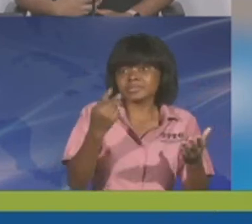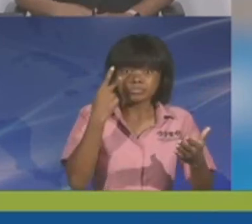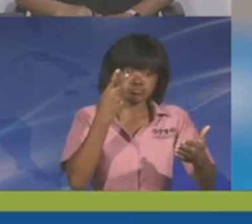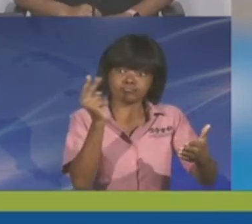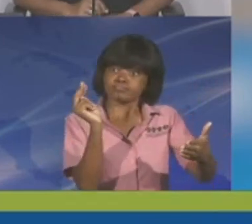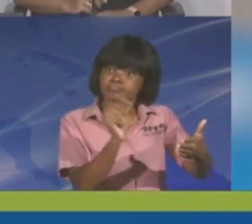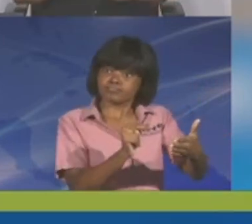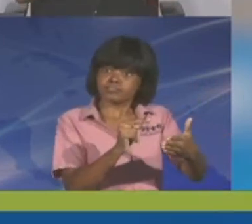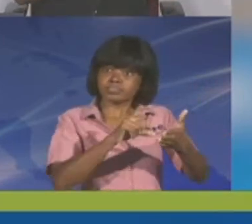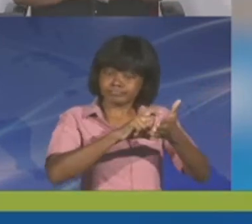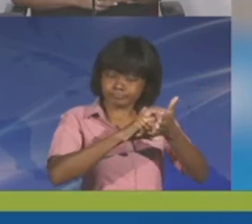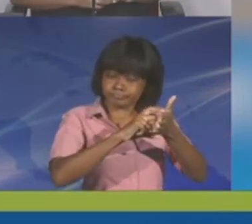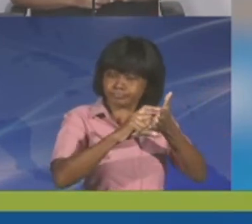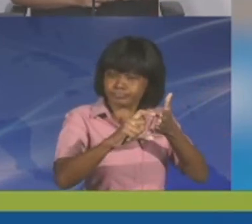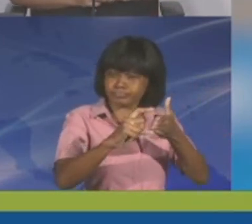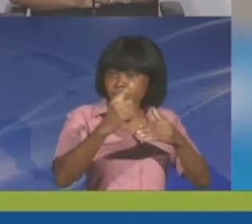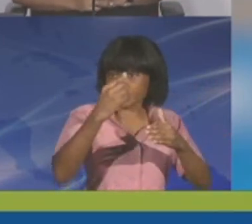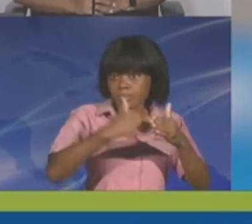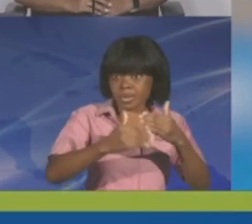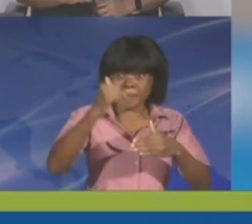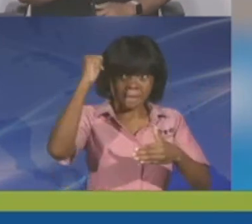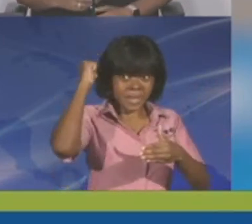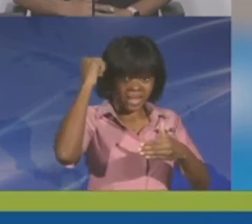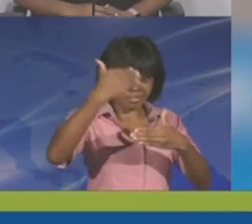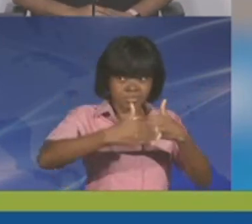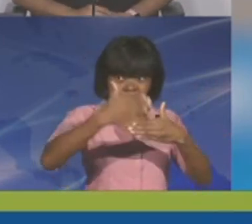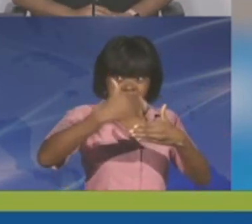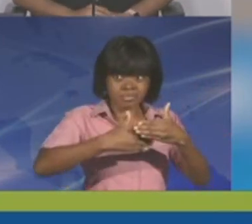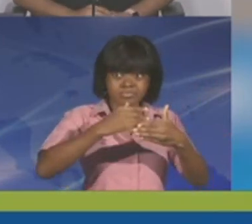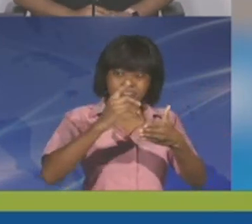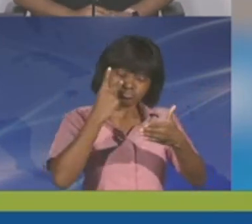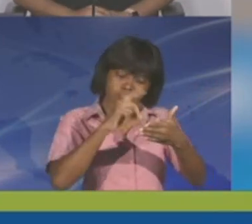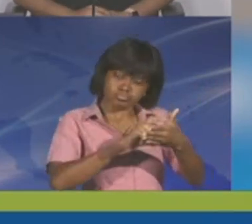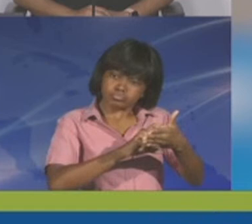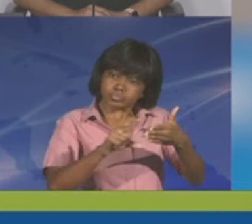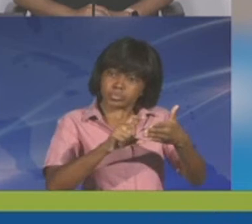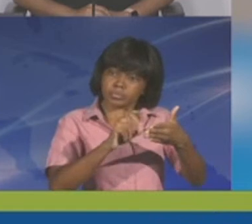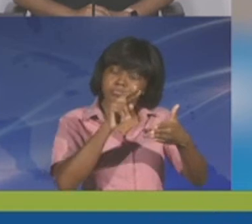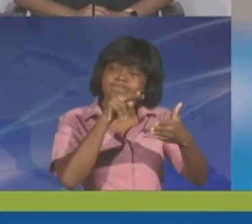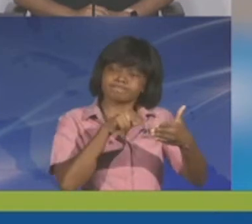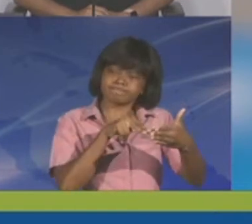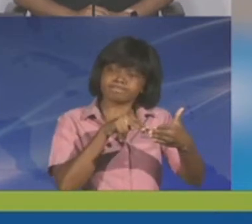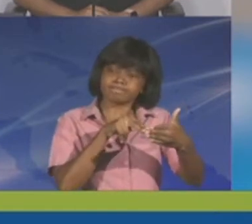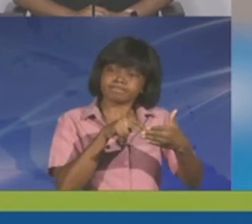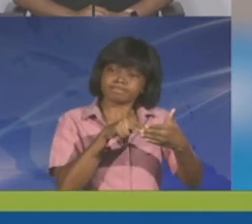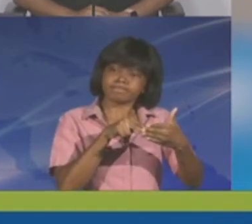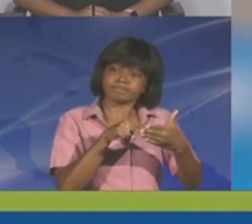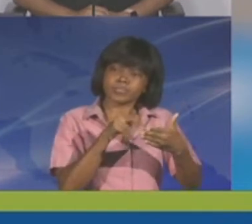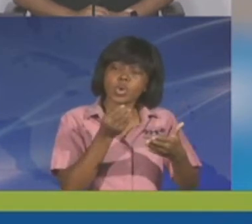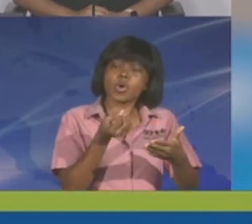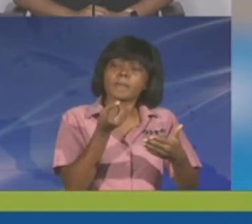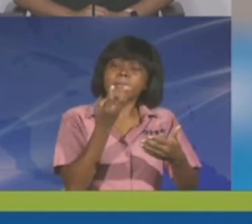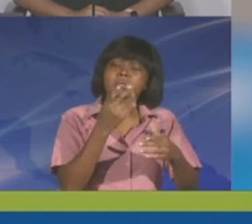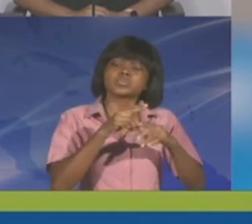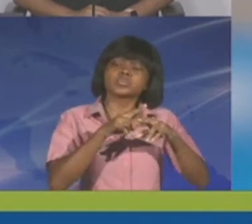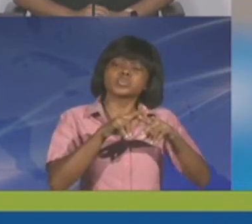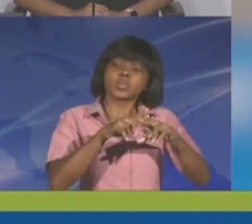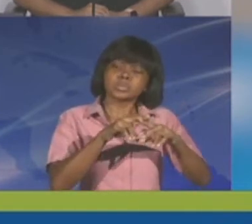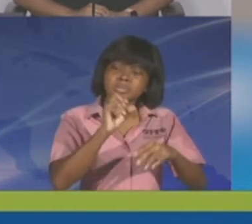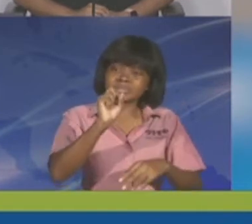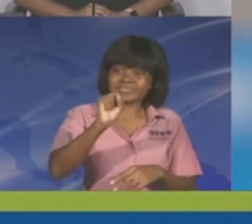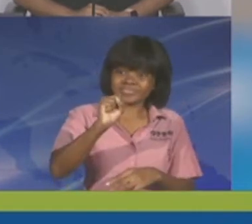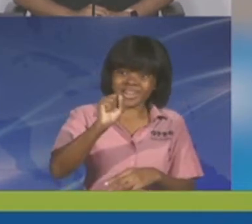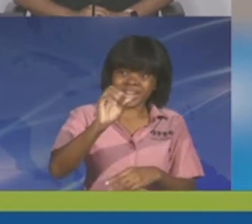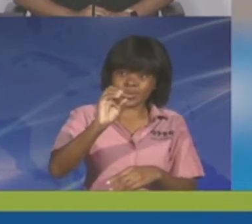the back. Oh, yes, that would be great. Thank you. We need to be looking at the back of the package to see how much sodium. So when we talk